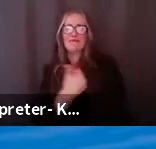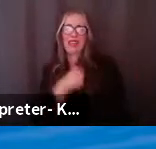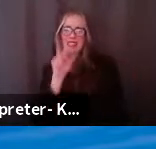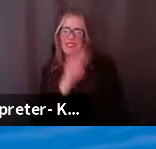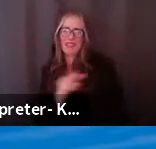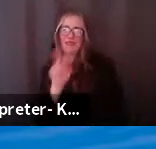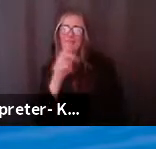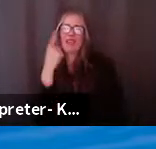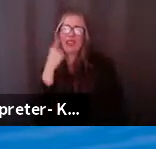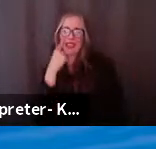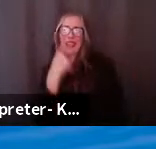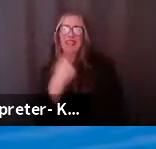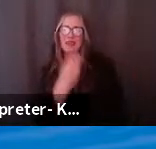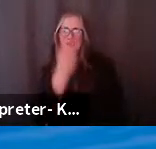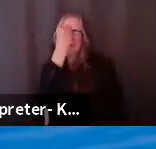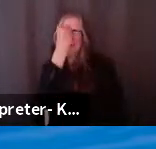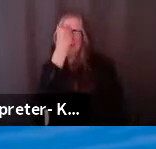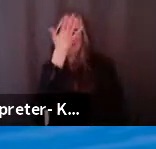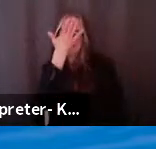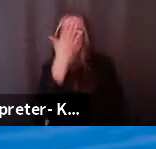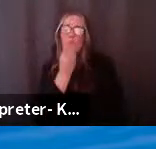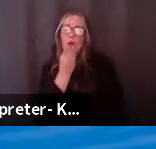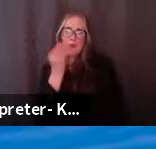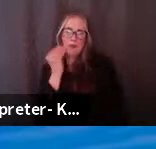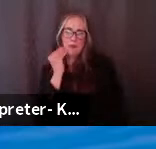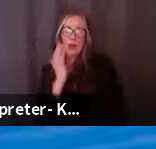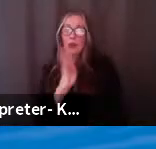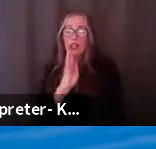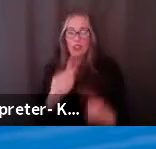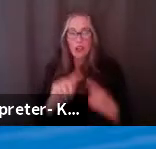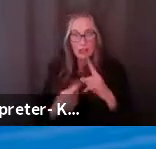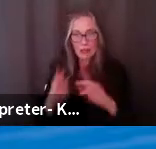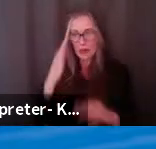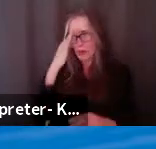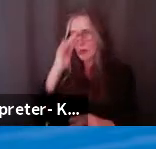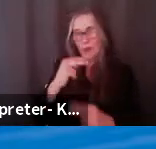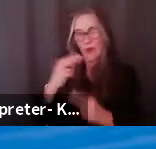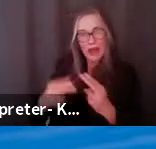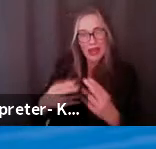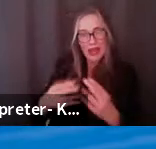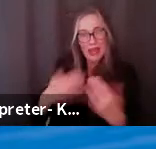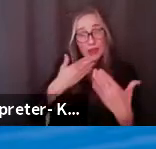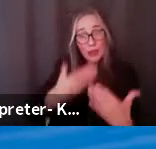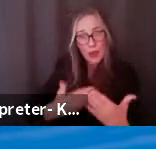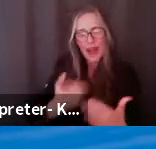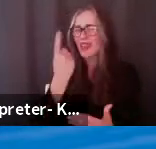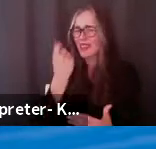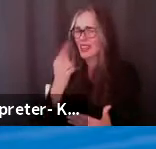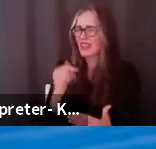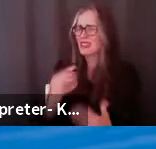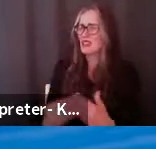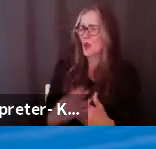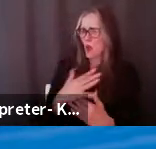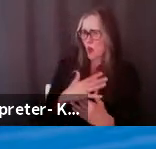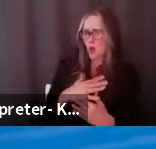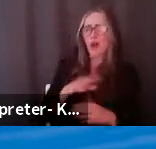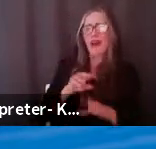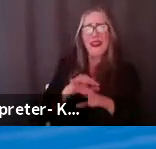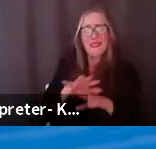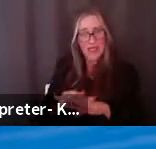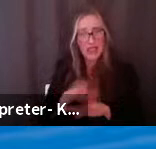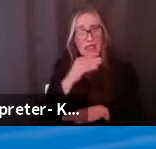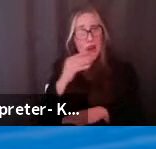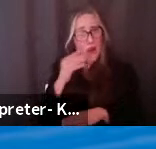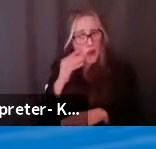home i'm speaking to a group who knows this history well and understands the implication it has had on homes and